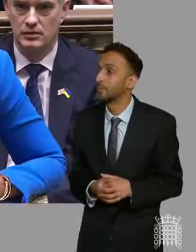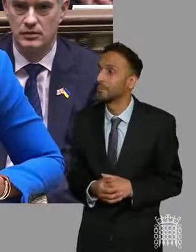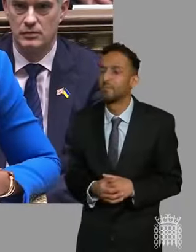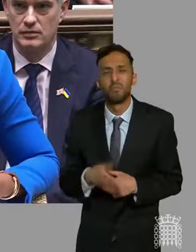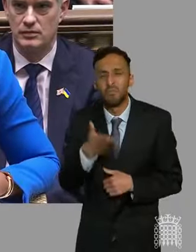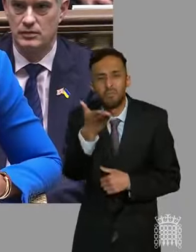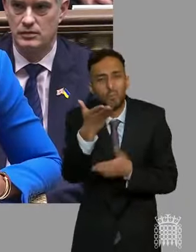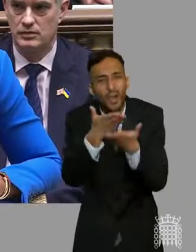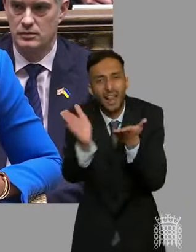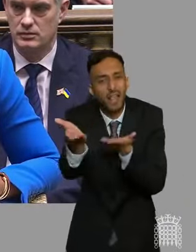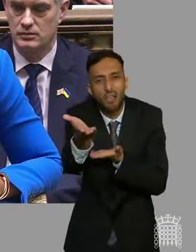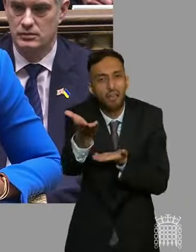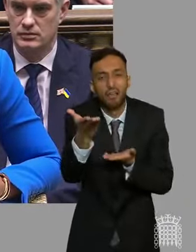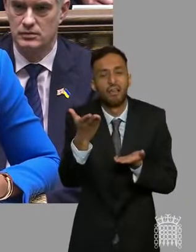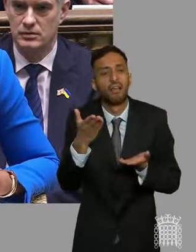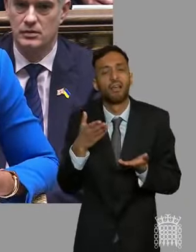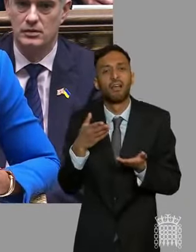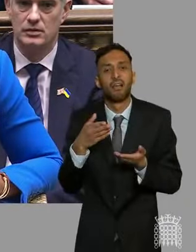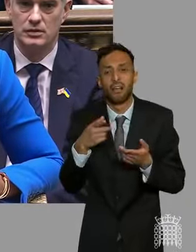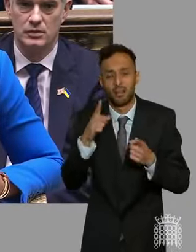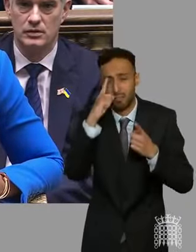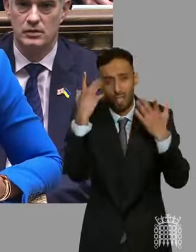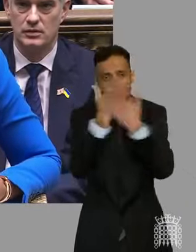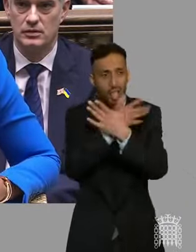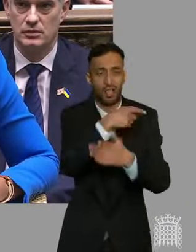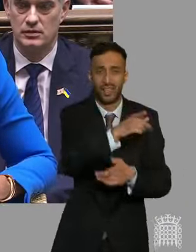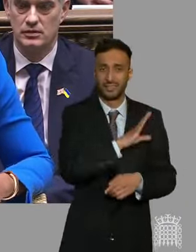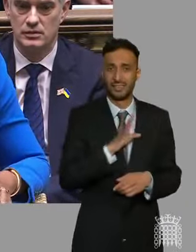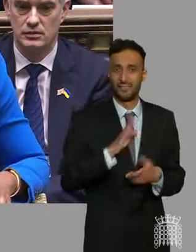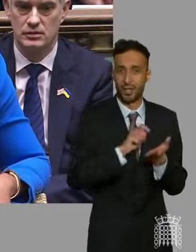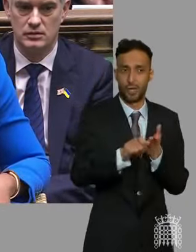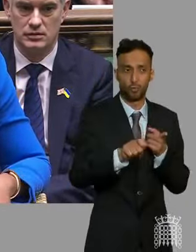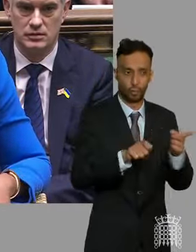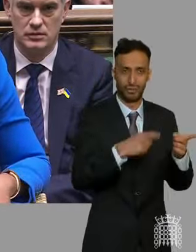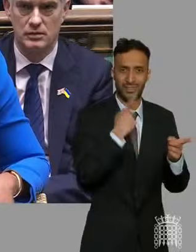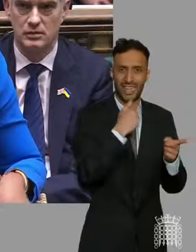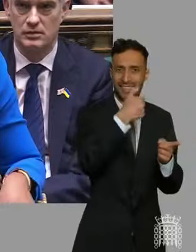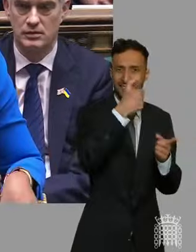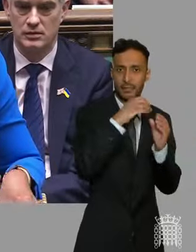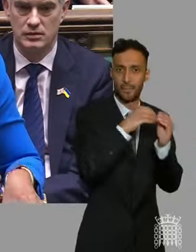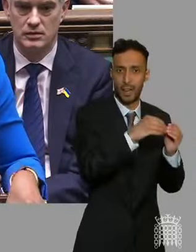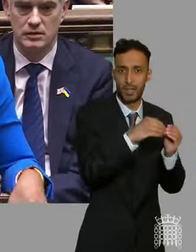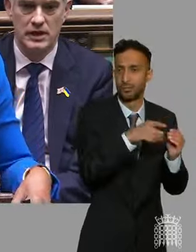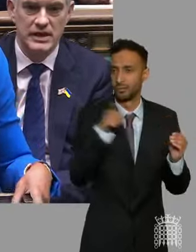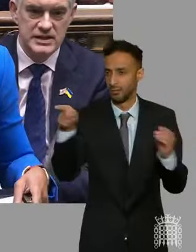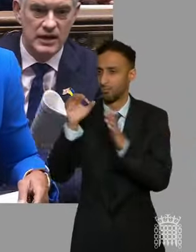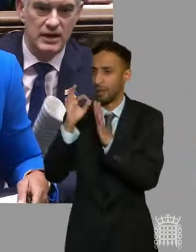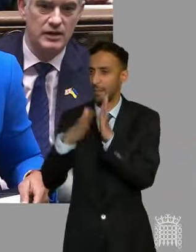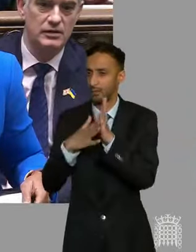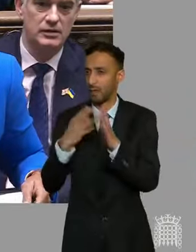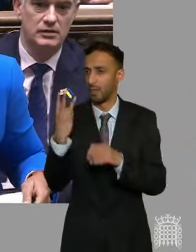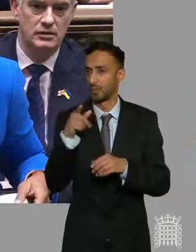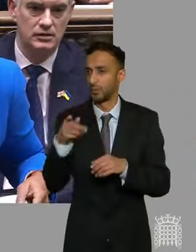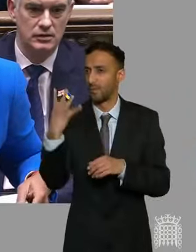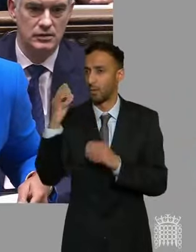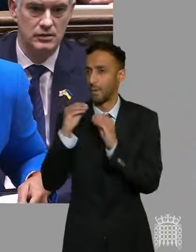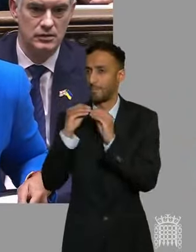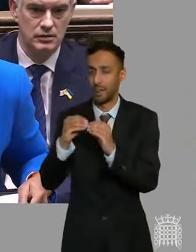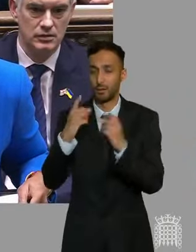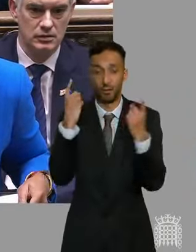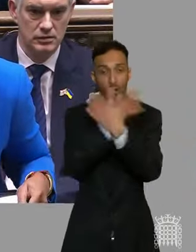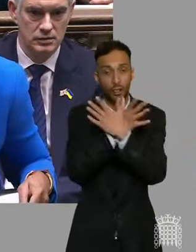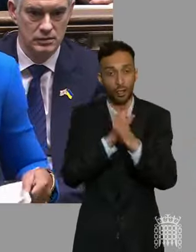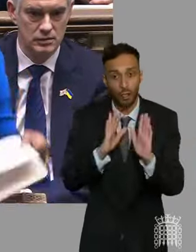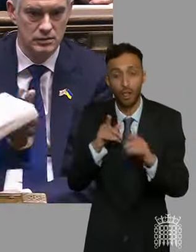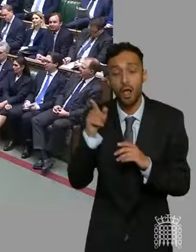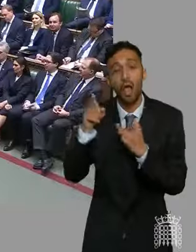and he says $13.4 billion? The IFS said today that the government is playing silly games with numbers. How does he find this